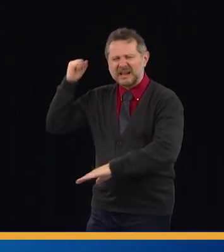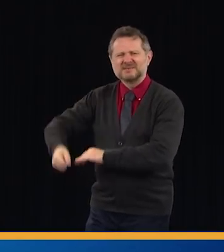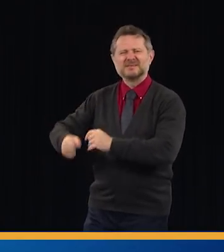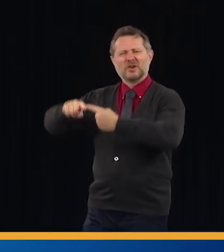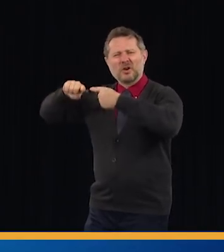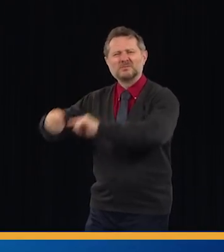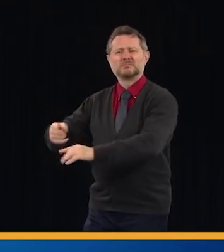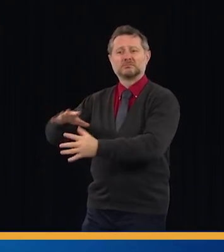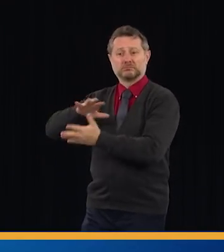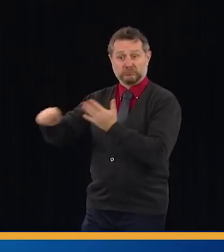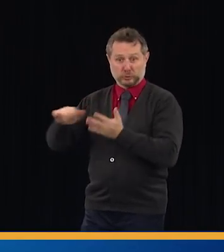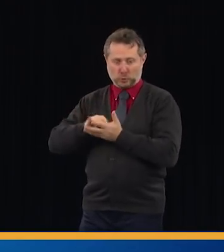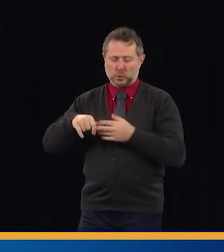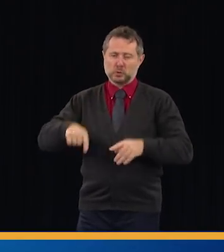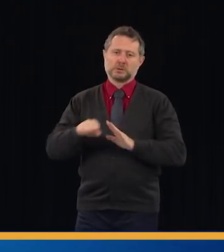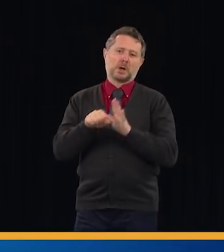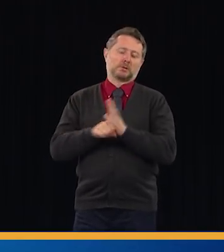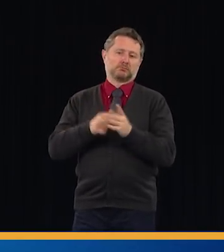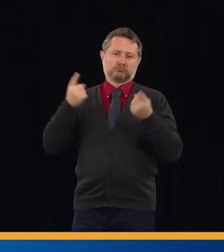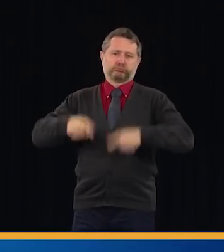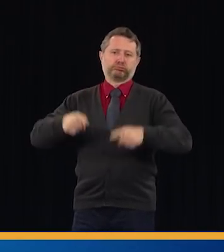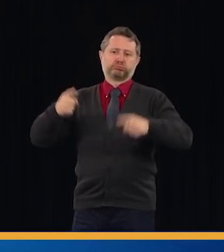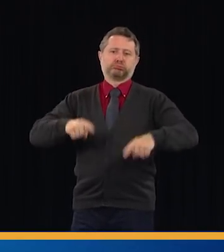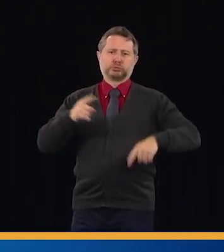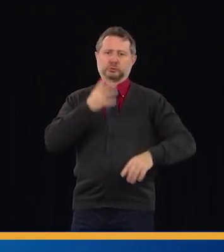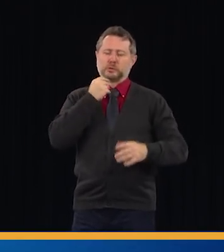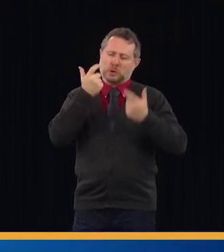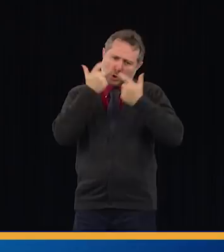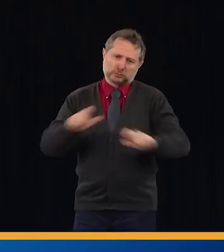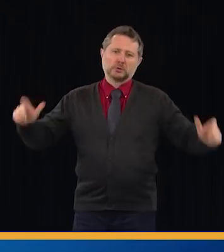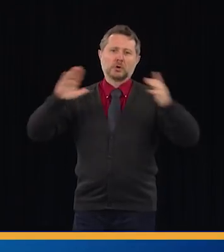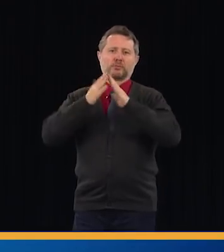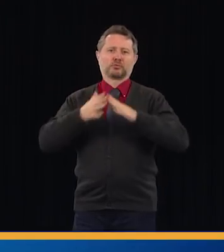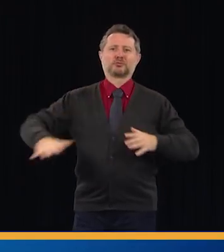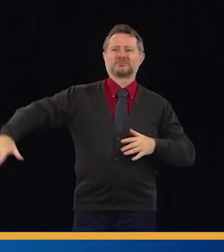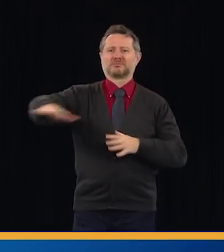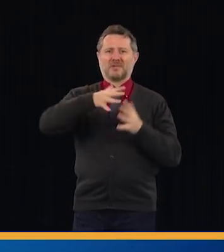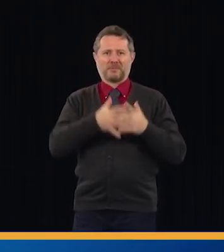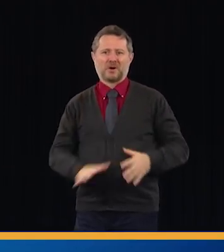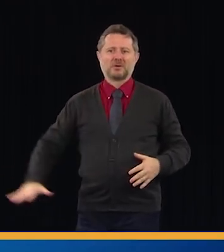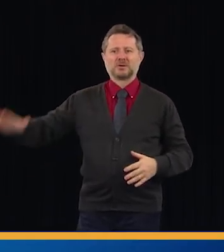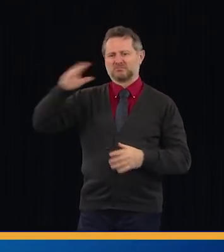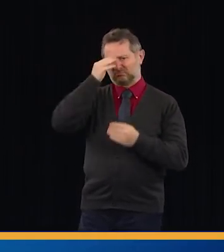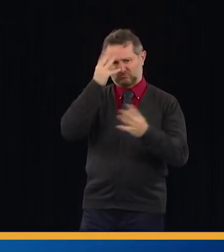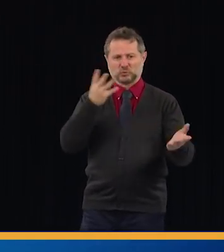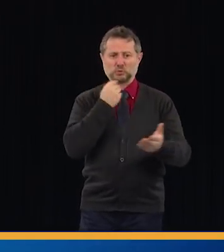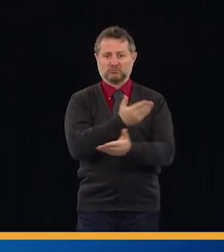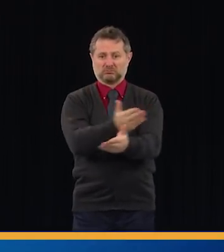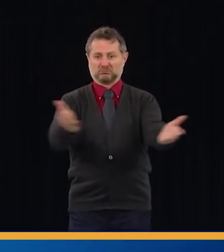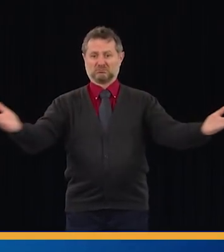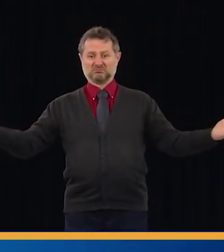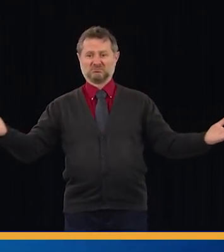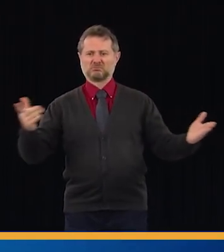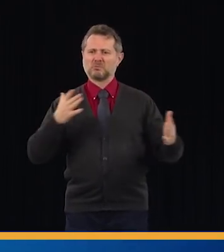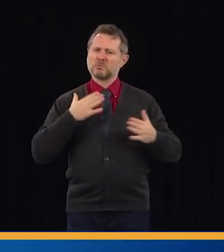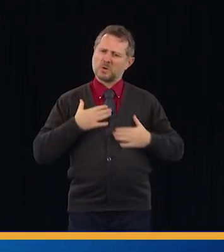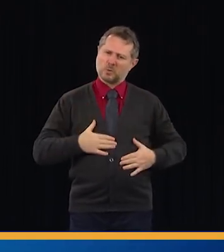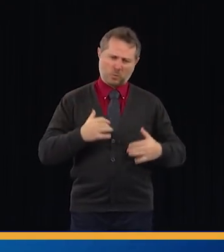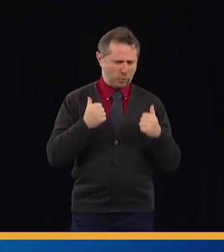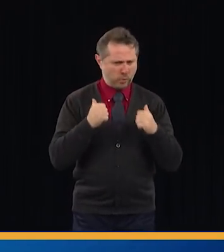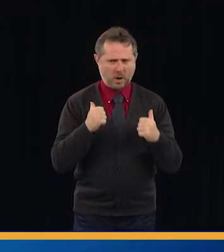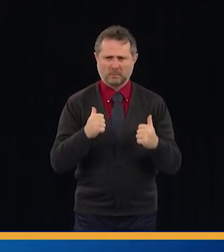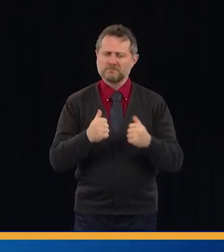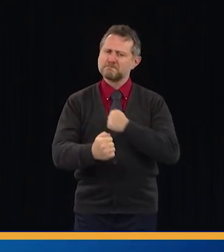New York that has such a large Jewish population. So we wish them all well on Passover. And the message of